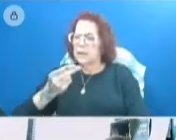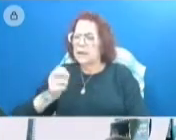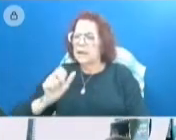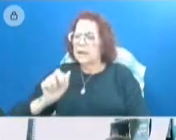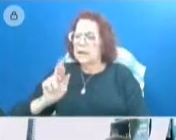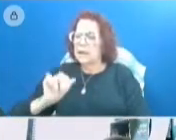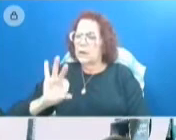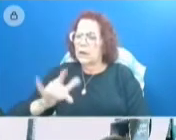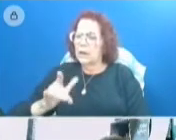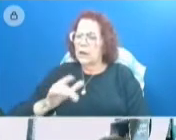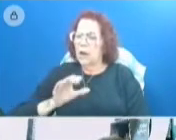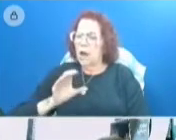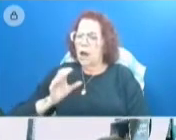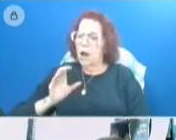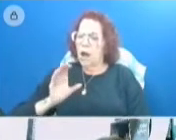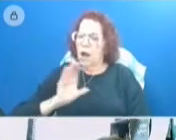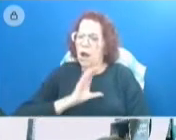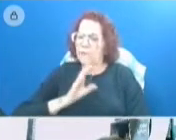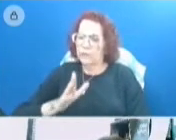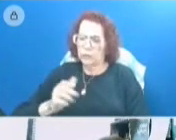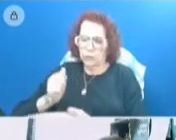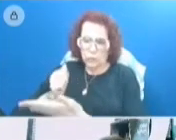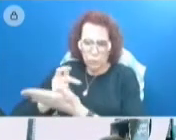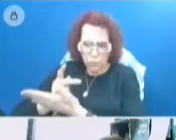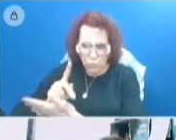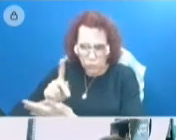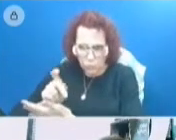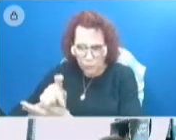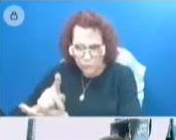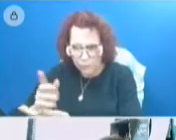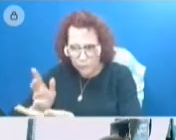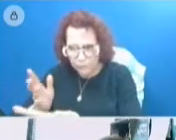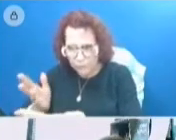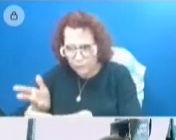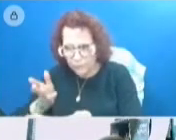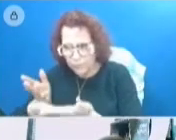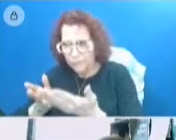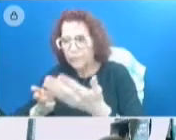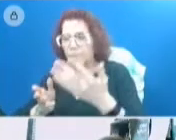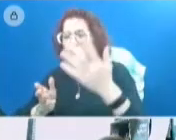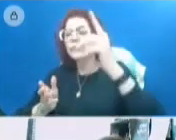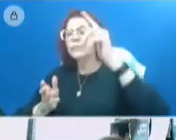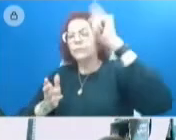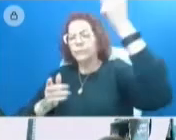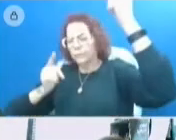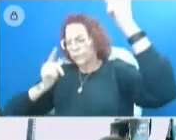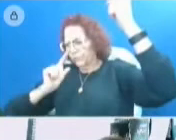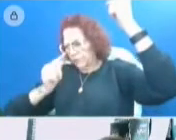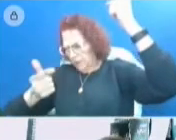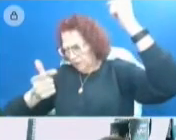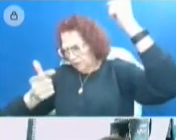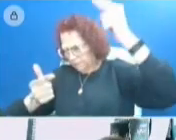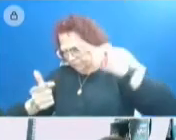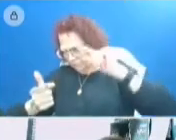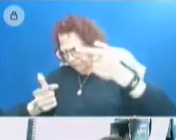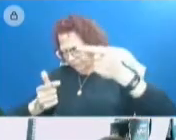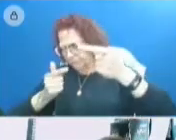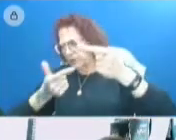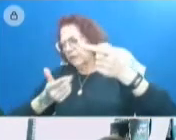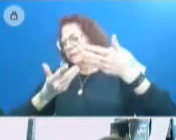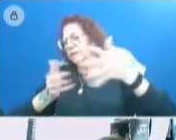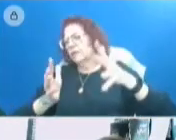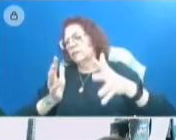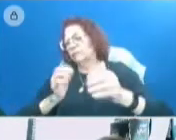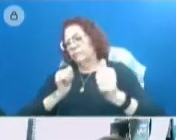resolution? So moved. Second, please. Second. All